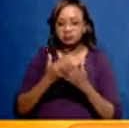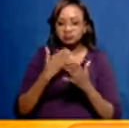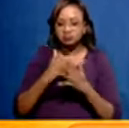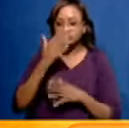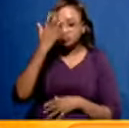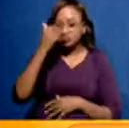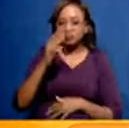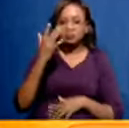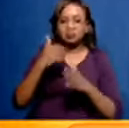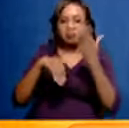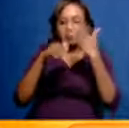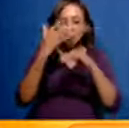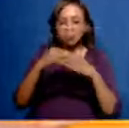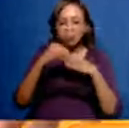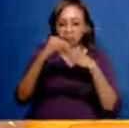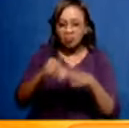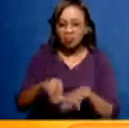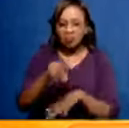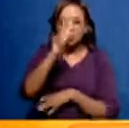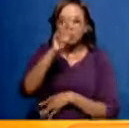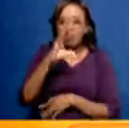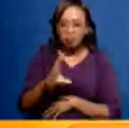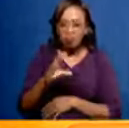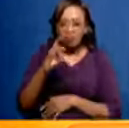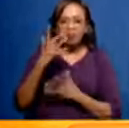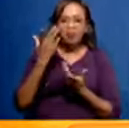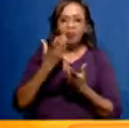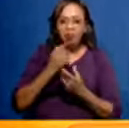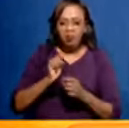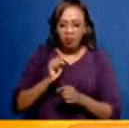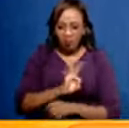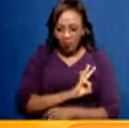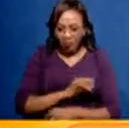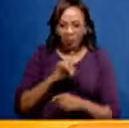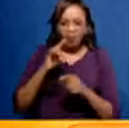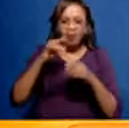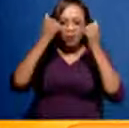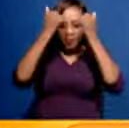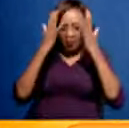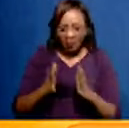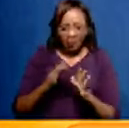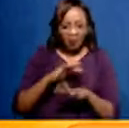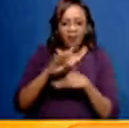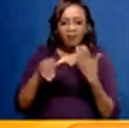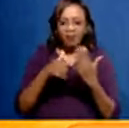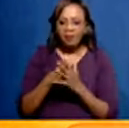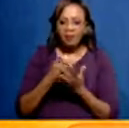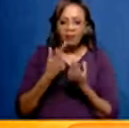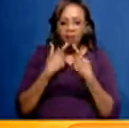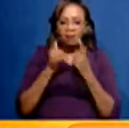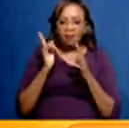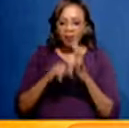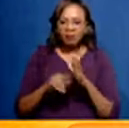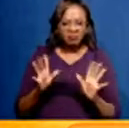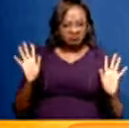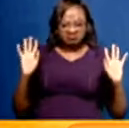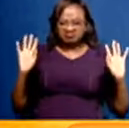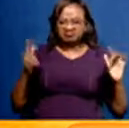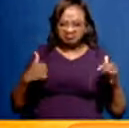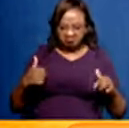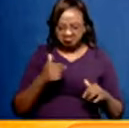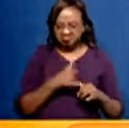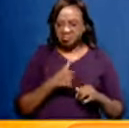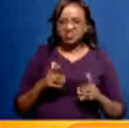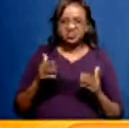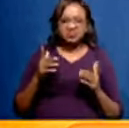vice chancellor and the chair and the deans of faculty and the faculty and the students, have now said very explicitly, we will become the